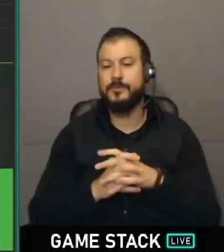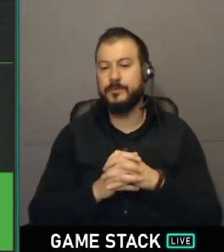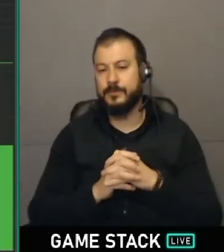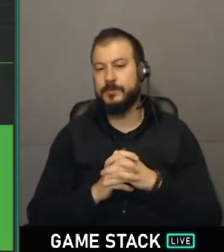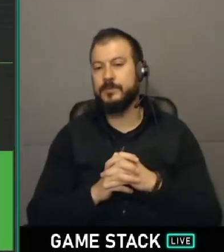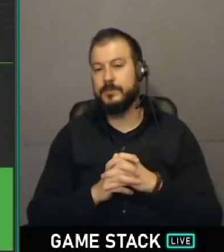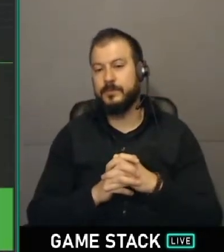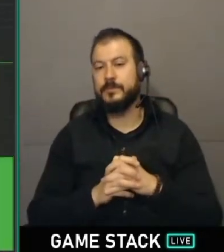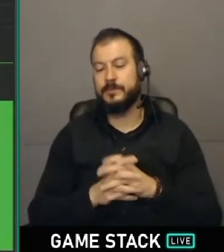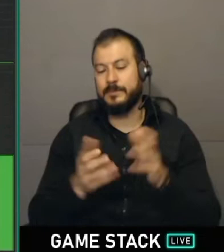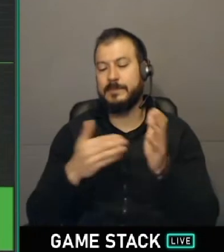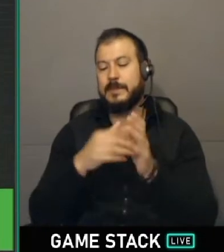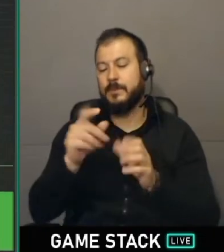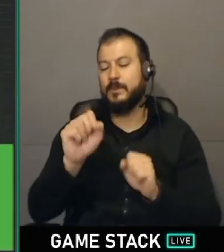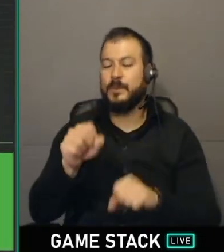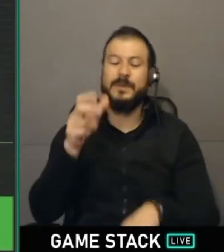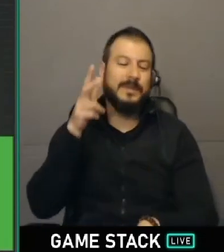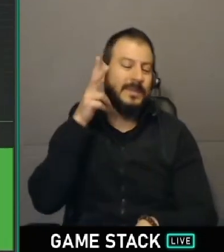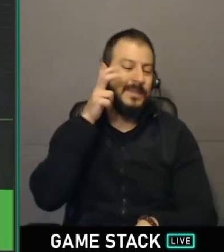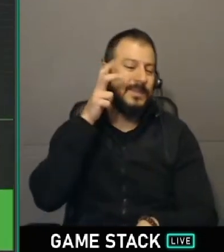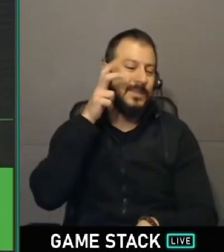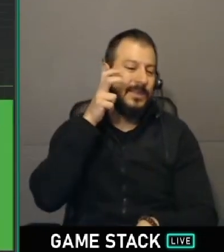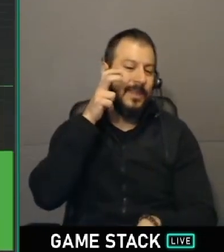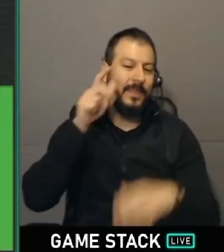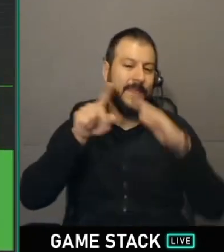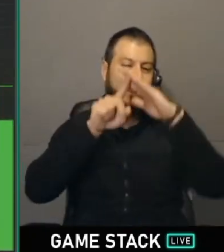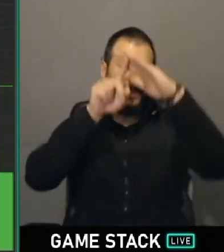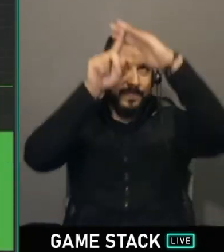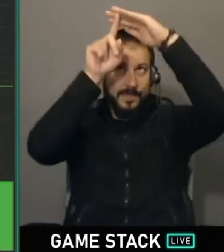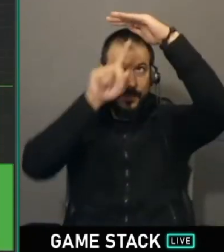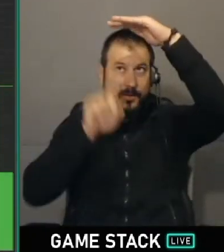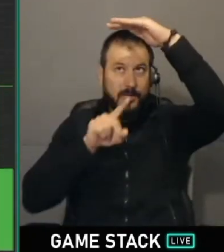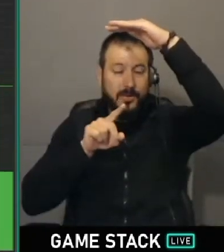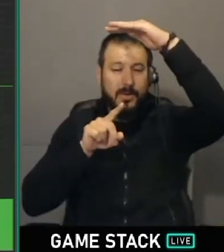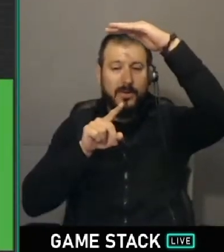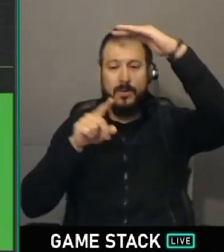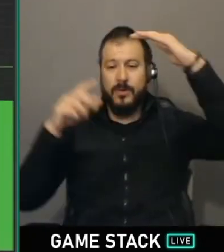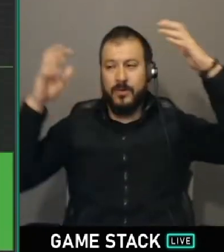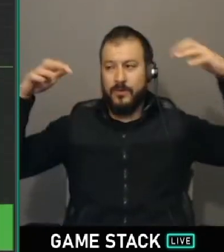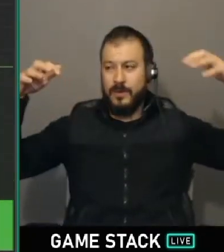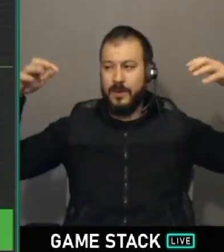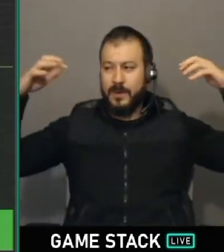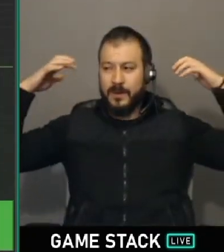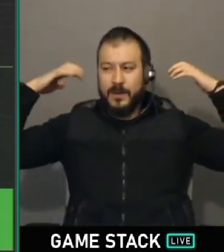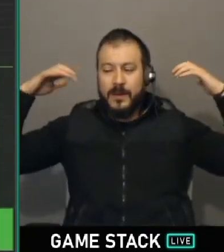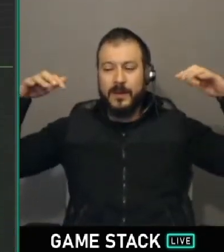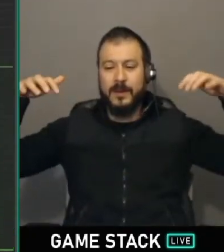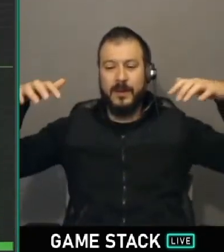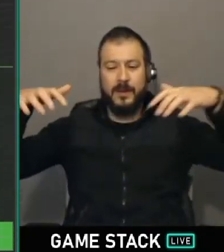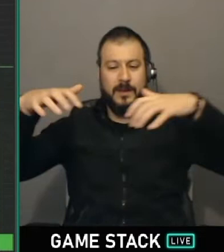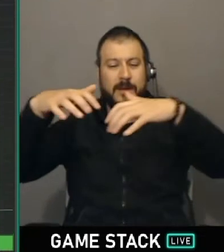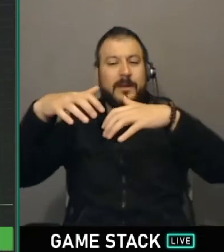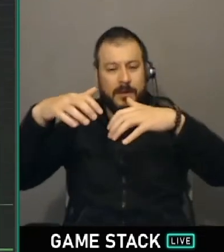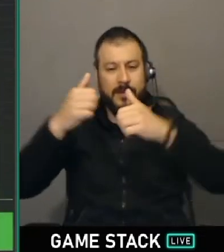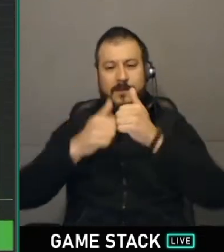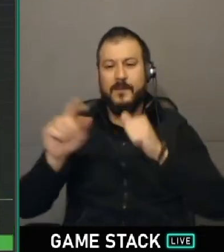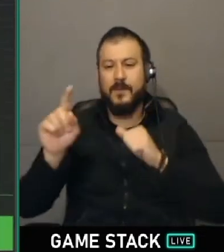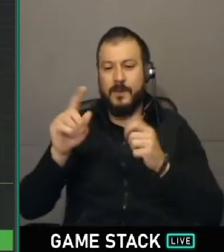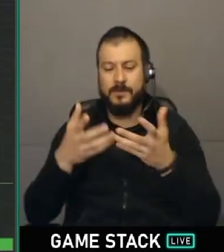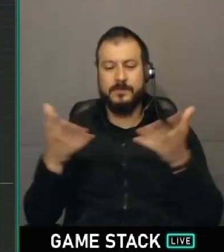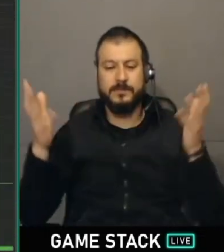Again, you can hear the thunder above you, the raindrops externalized and all around you.